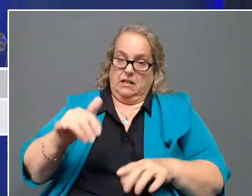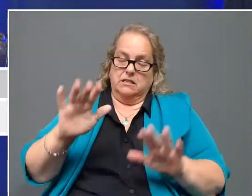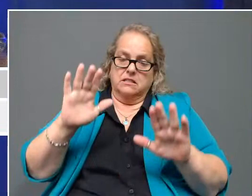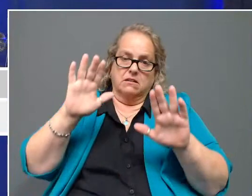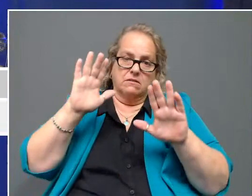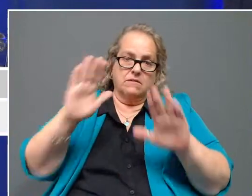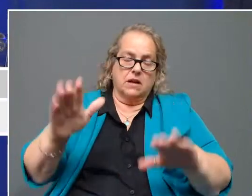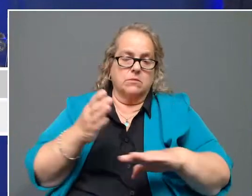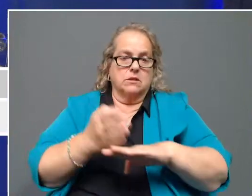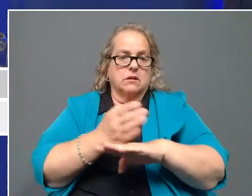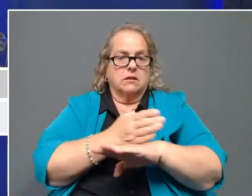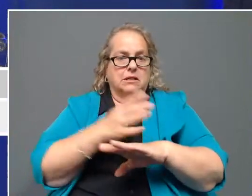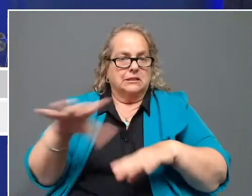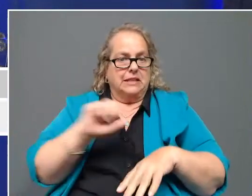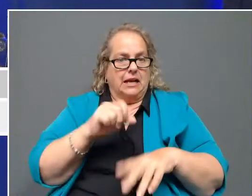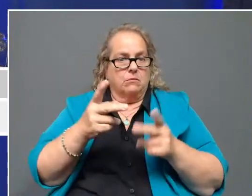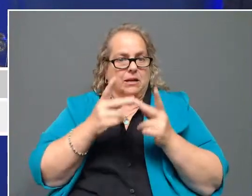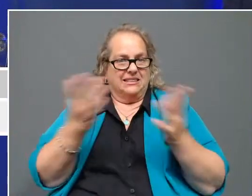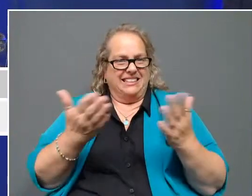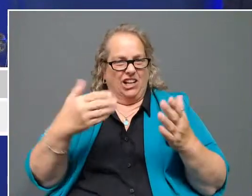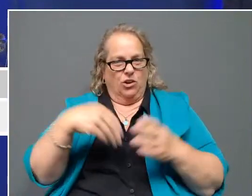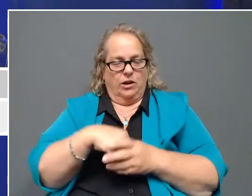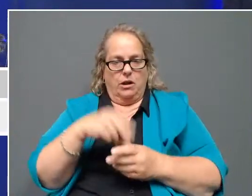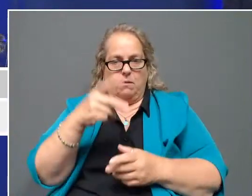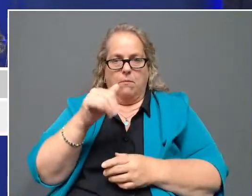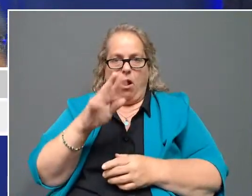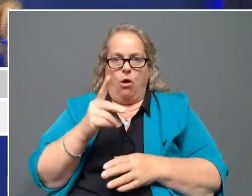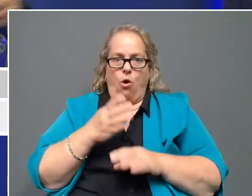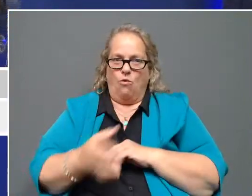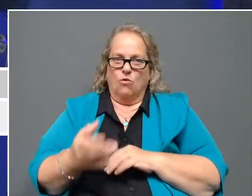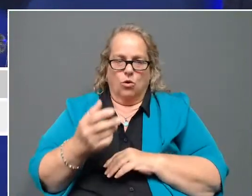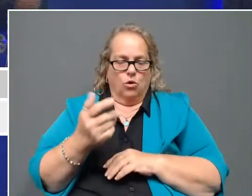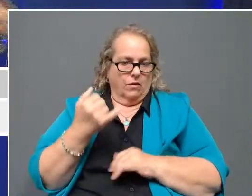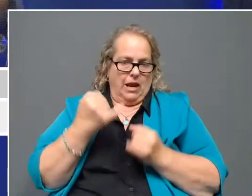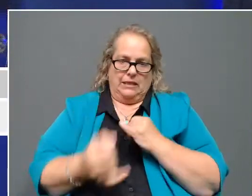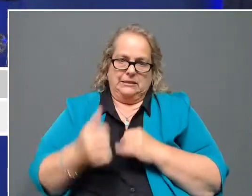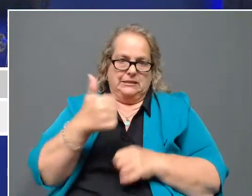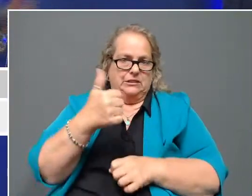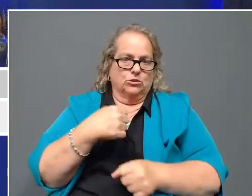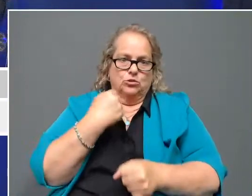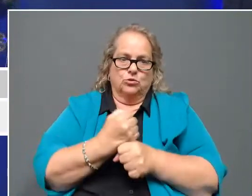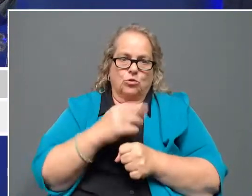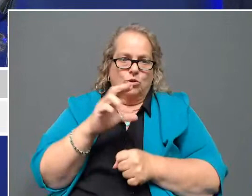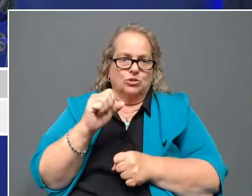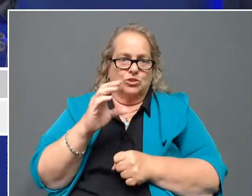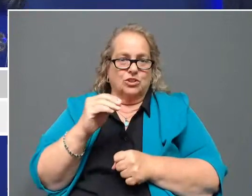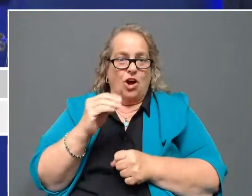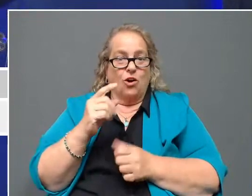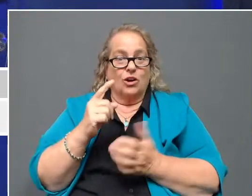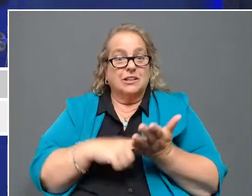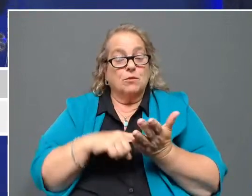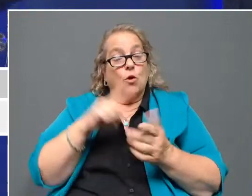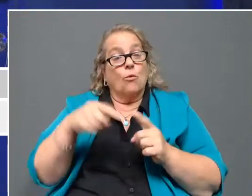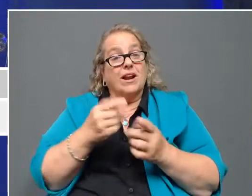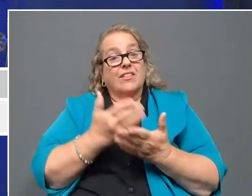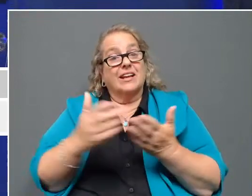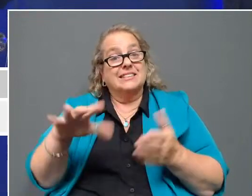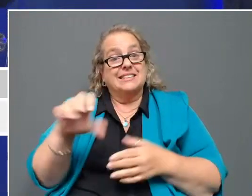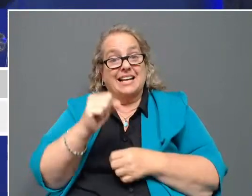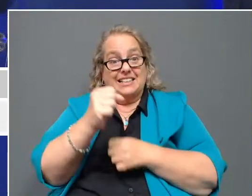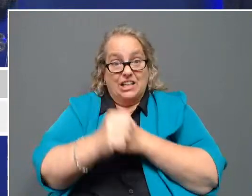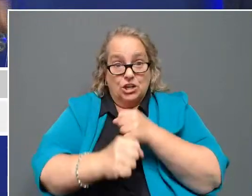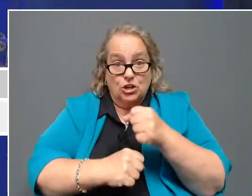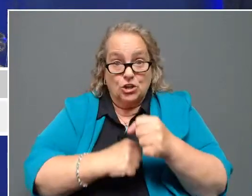again here in the park over the past decade or so. So sometimes when things like take years to come together, you don't feel like that excitement